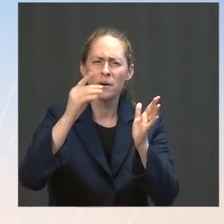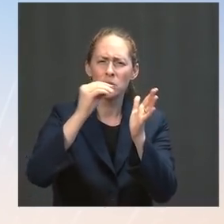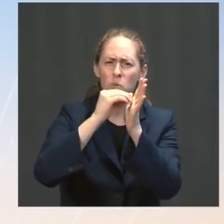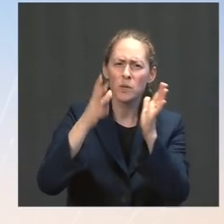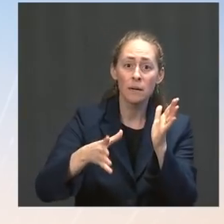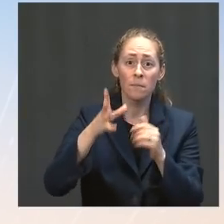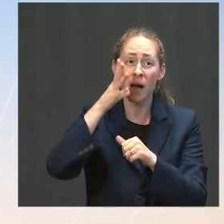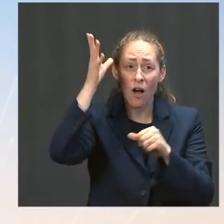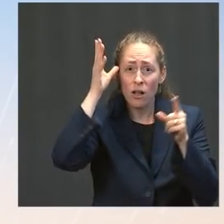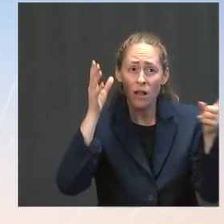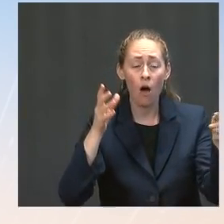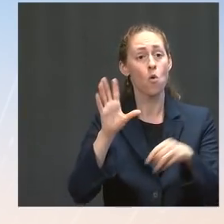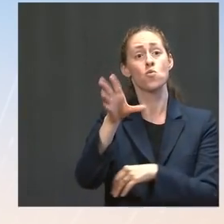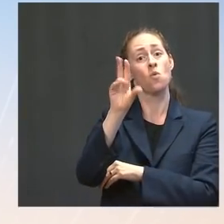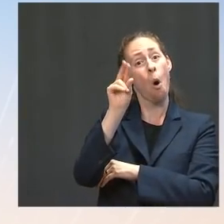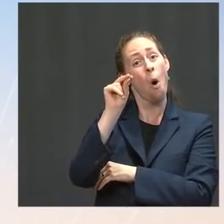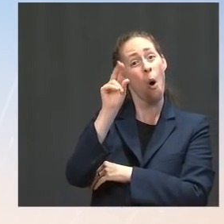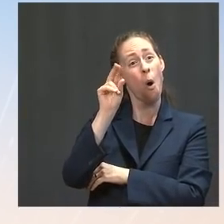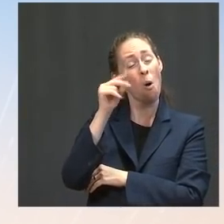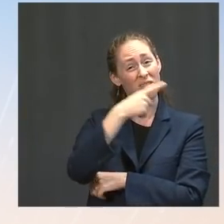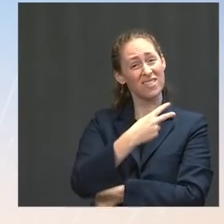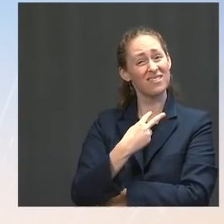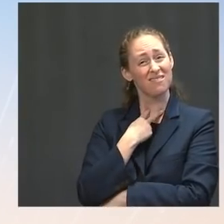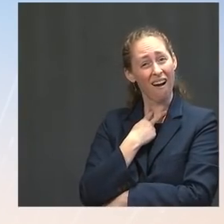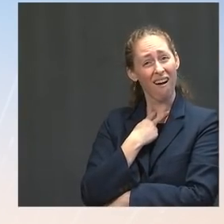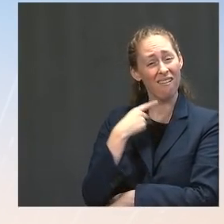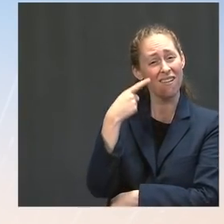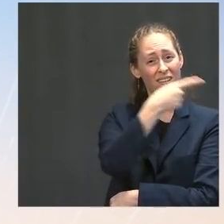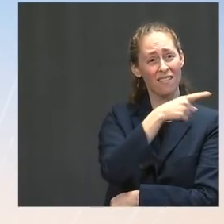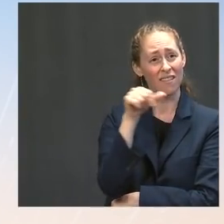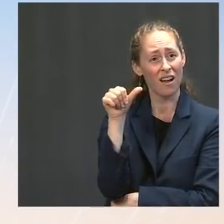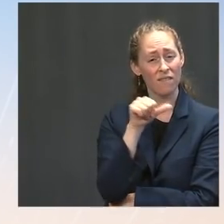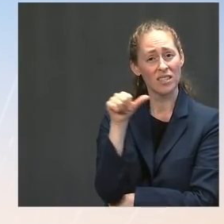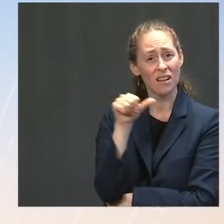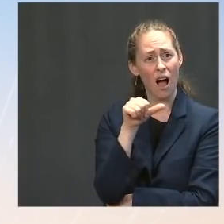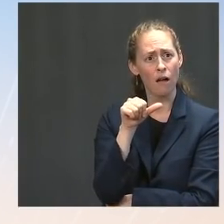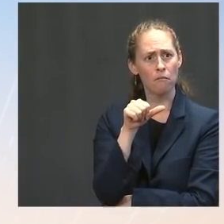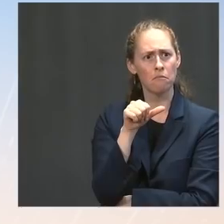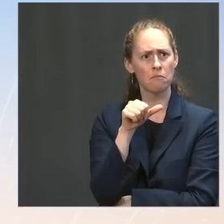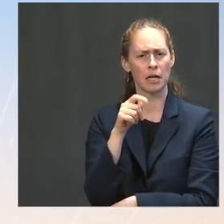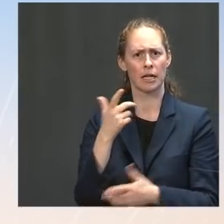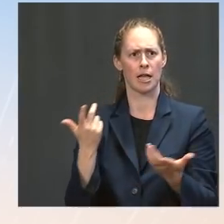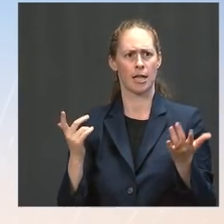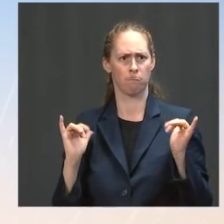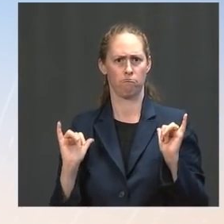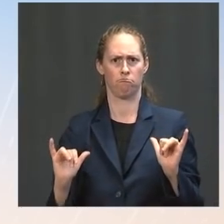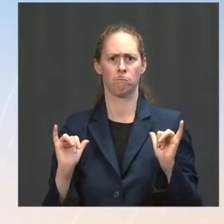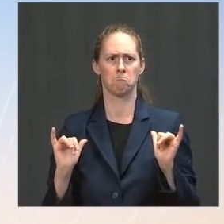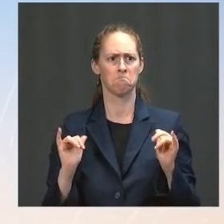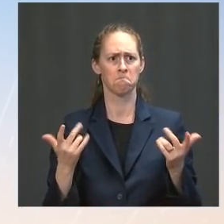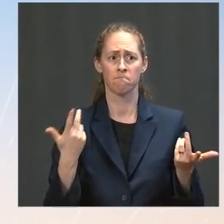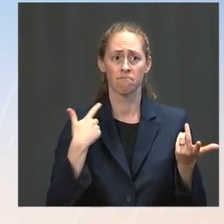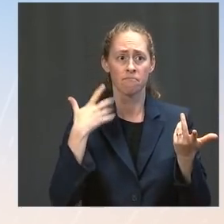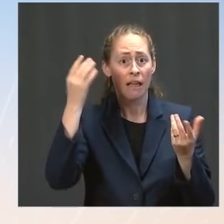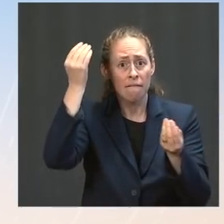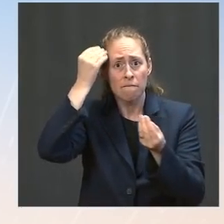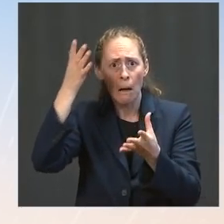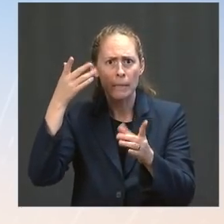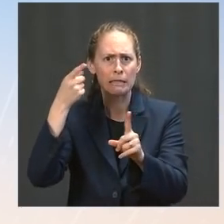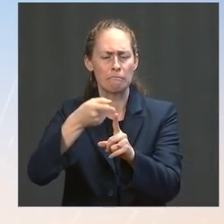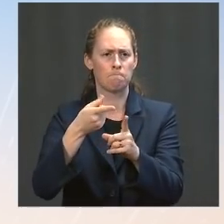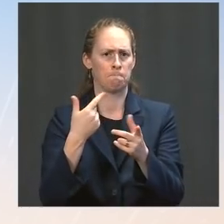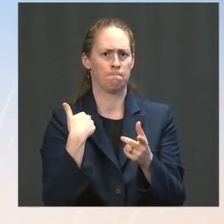president's remarks today about cybersecurity, he was asked about Afghanistan, and he made a joke. I think Peter asked him that question. The other Peter did,